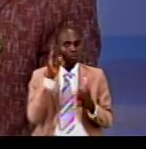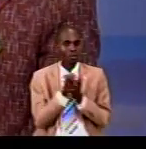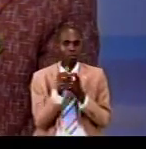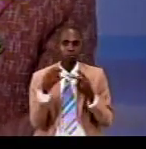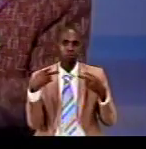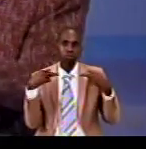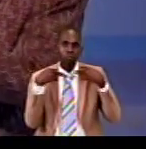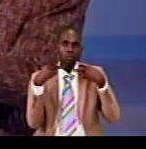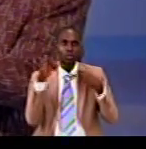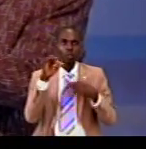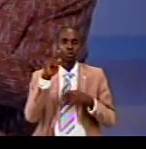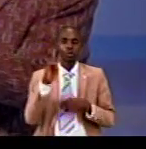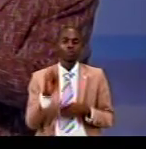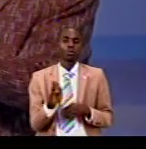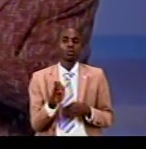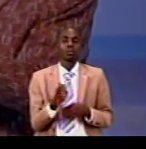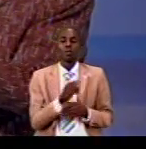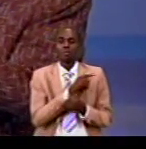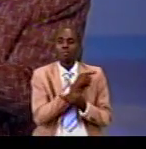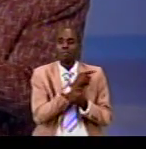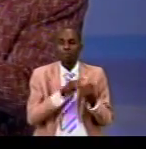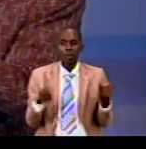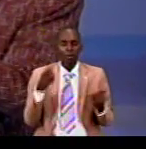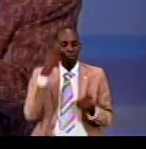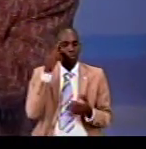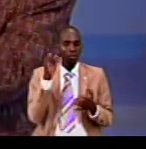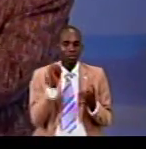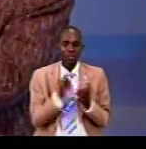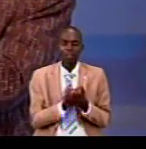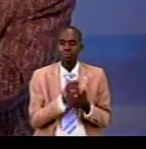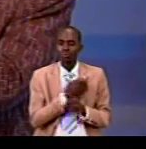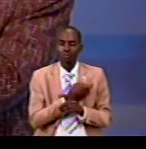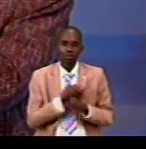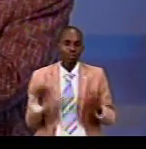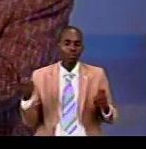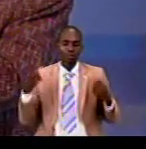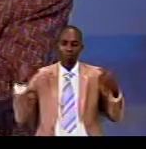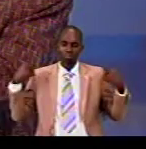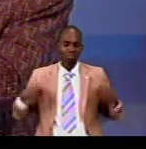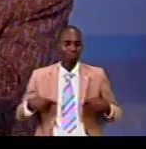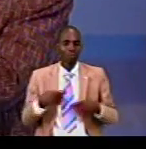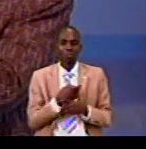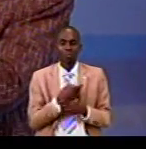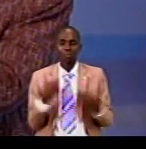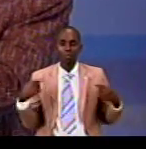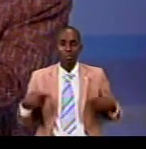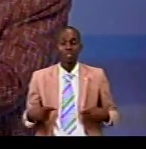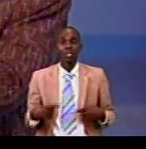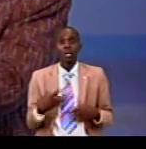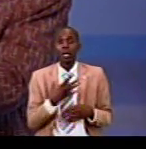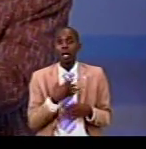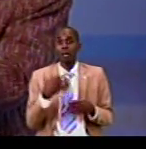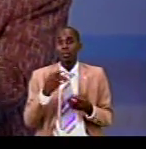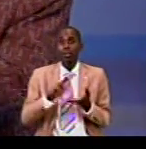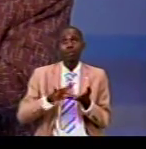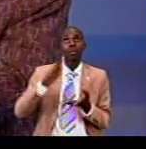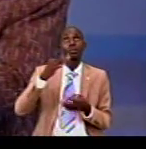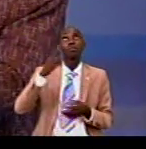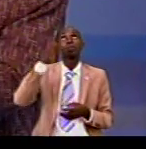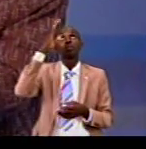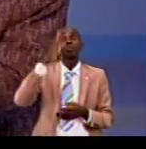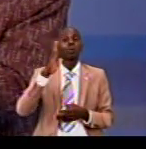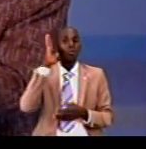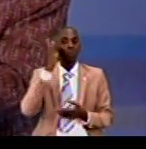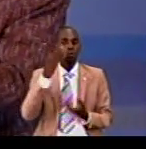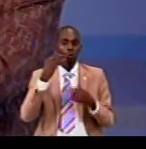of God will come upon your life. The healing, the deliverance, the